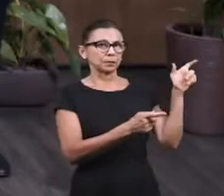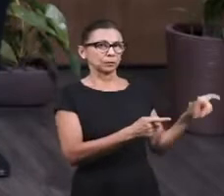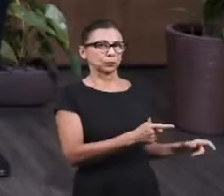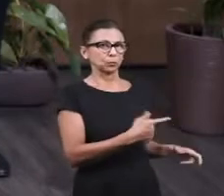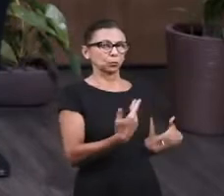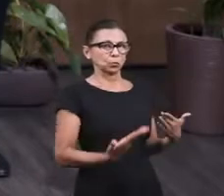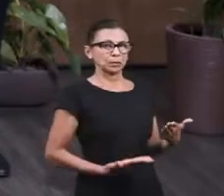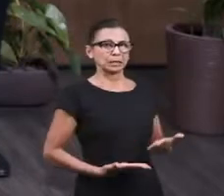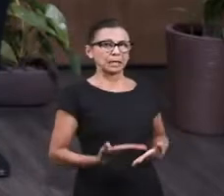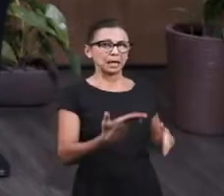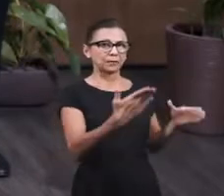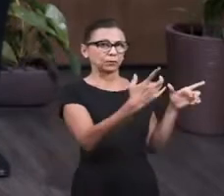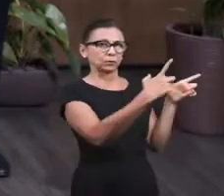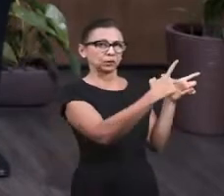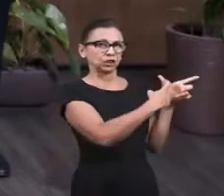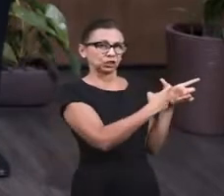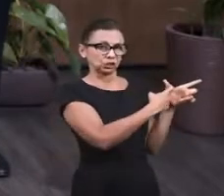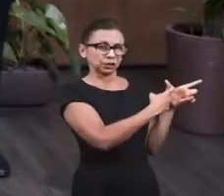servant,